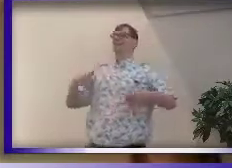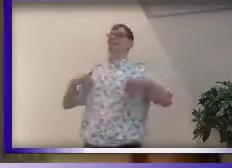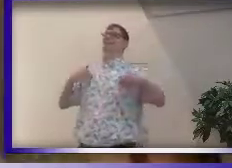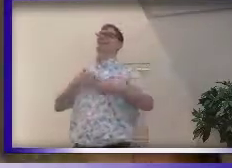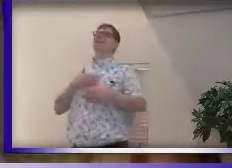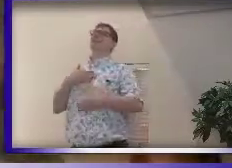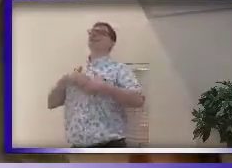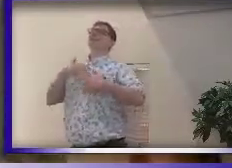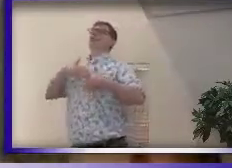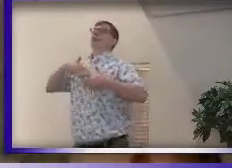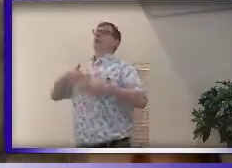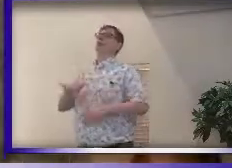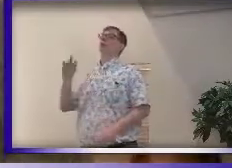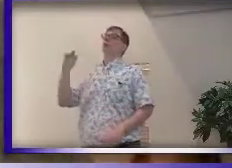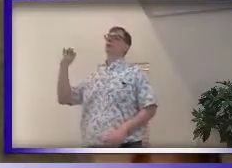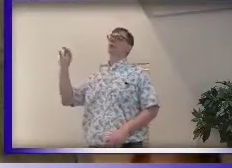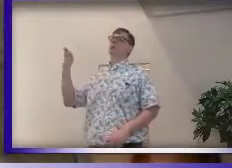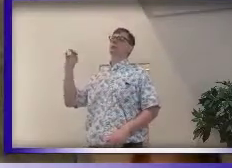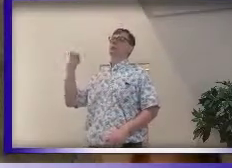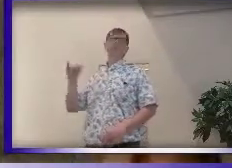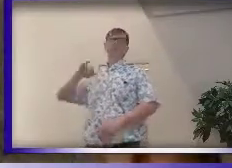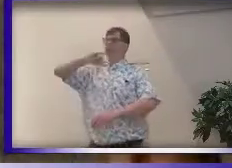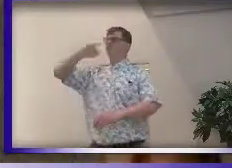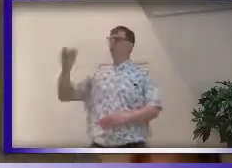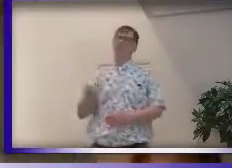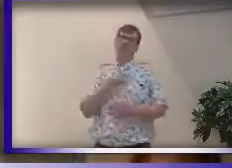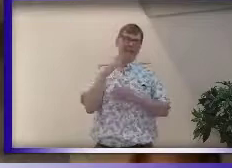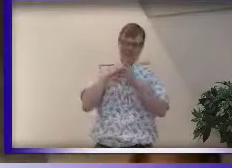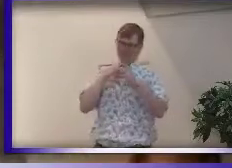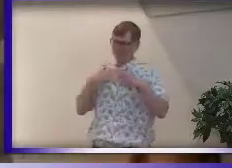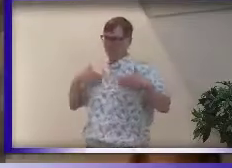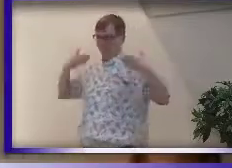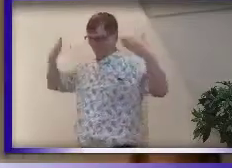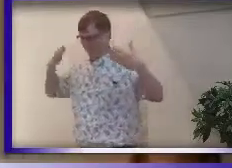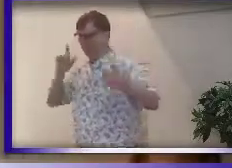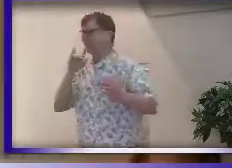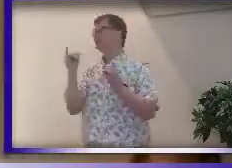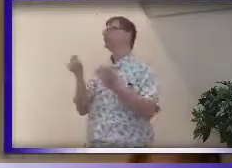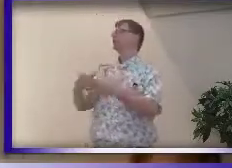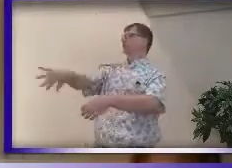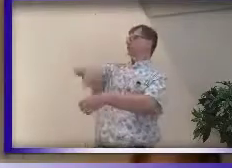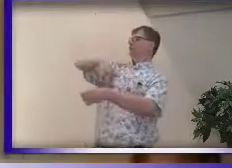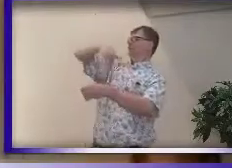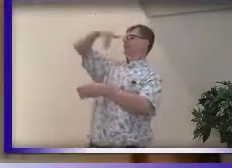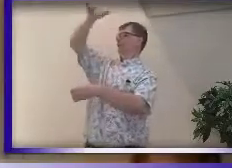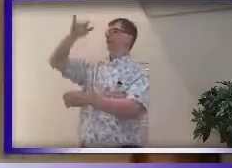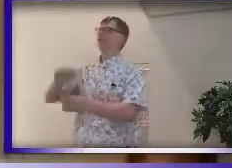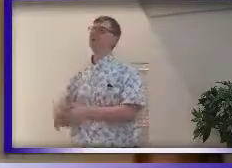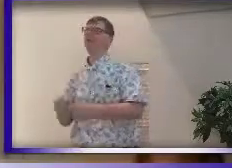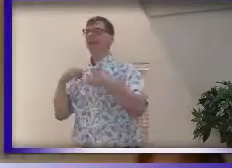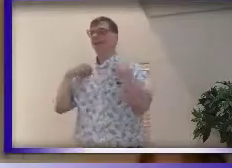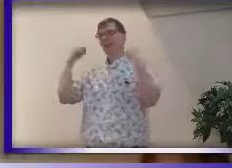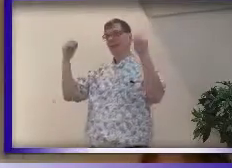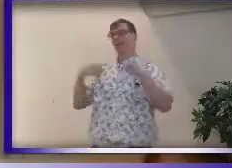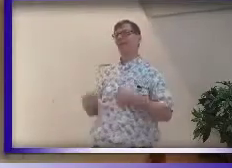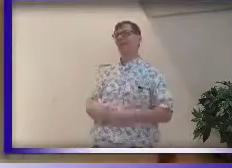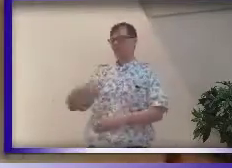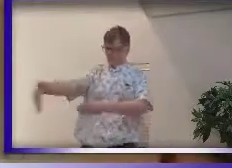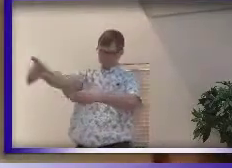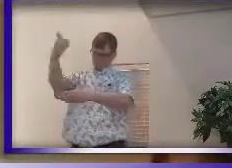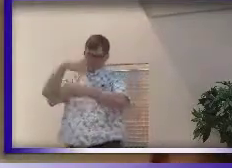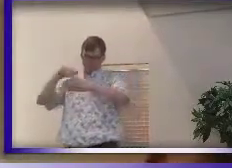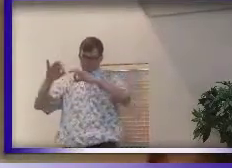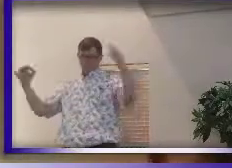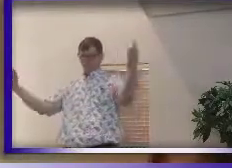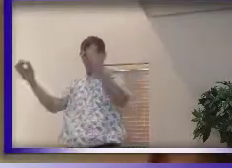if you don't have that sense of aliveness and inspiredness, if God doesn't giggle with you, y'all need to fire your